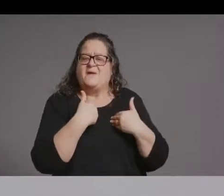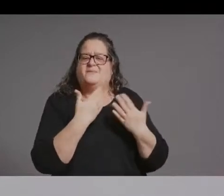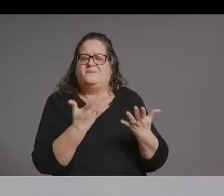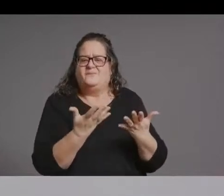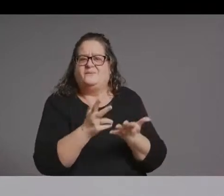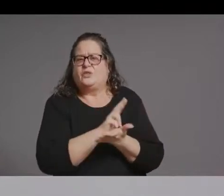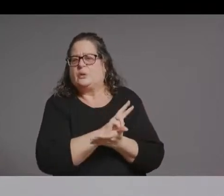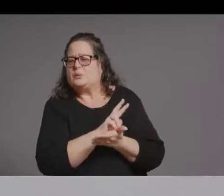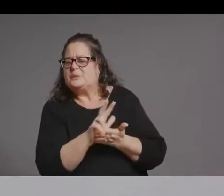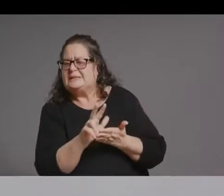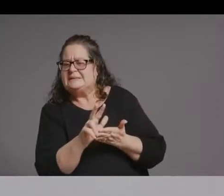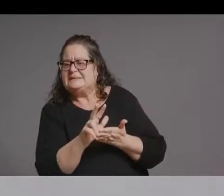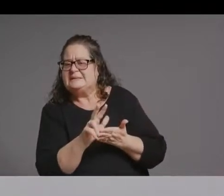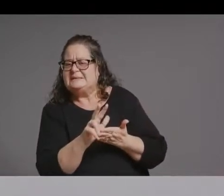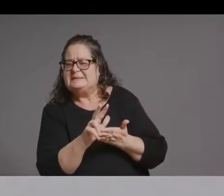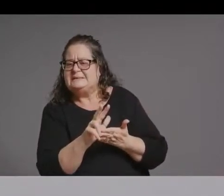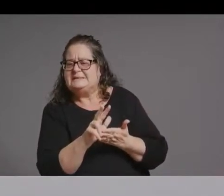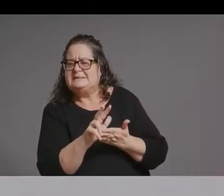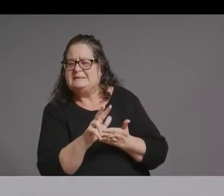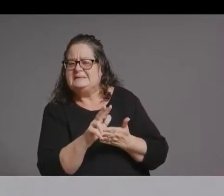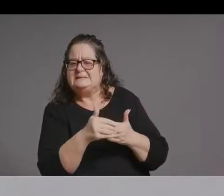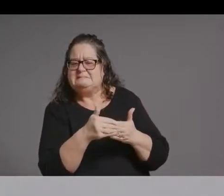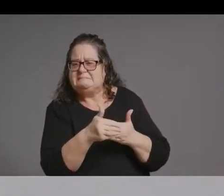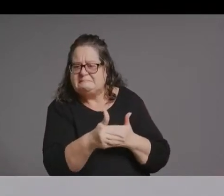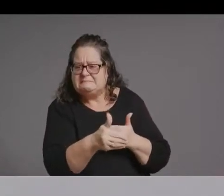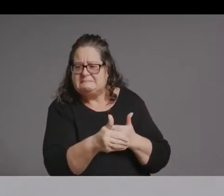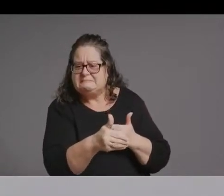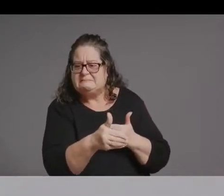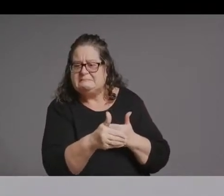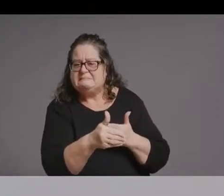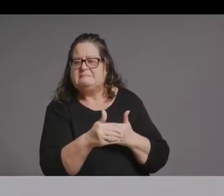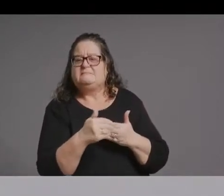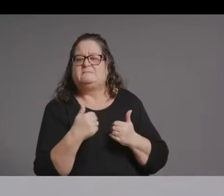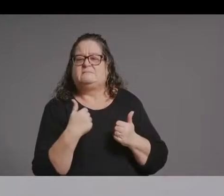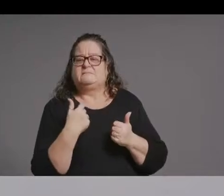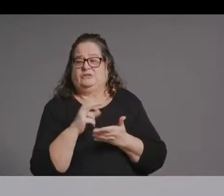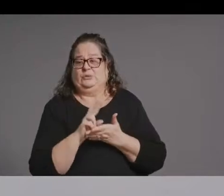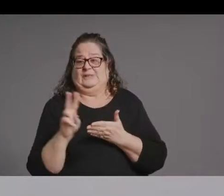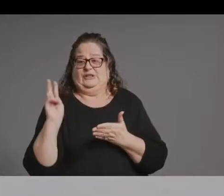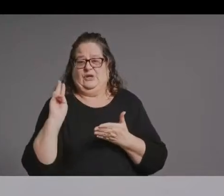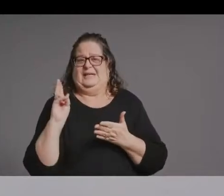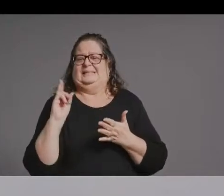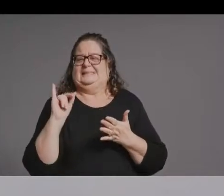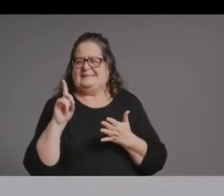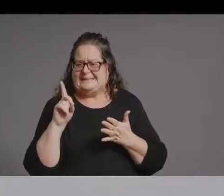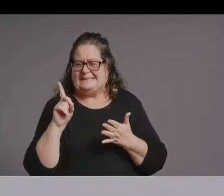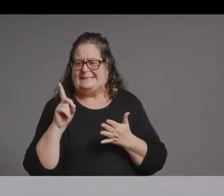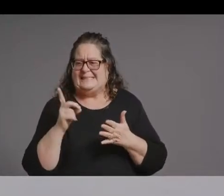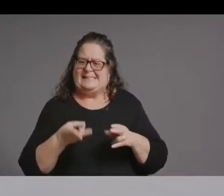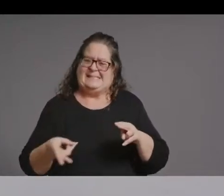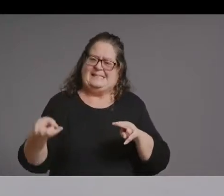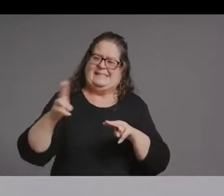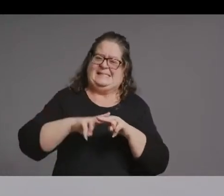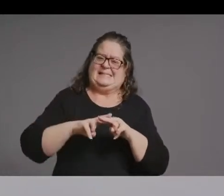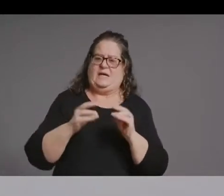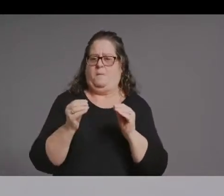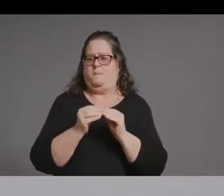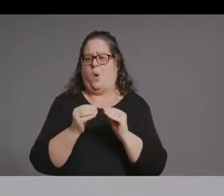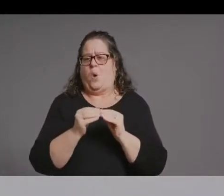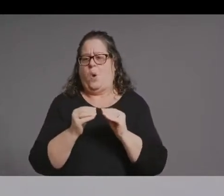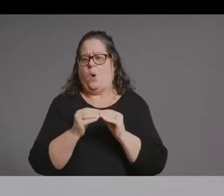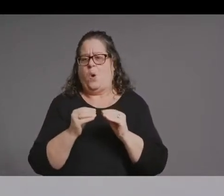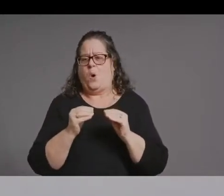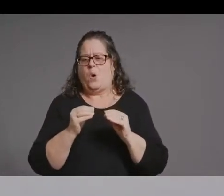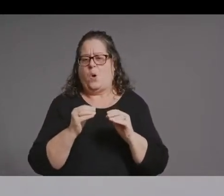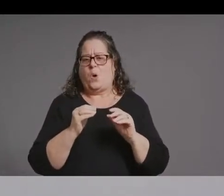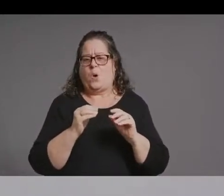where we significantly increased the vaccine. So a lot of that will clear up in the next few weeks. But we know we're going to